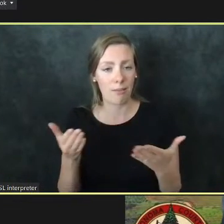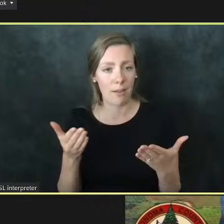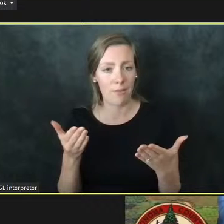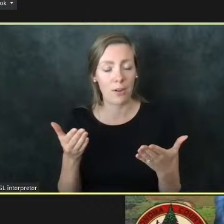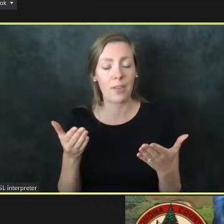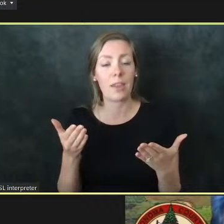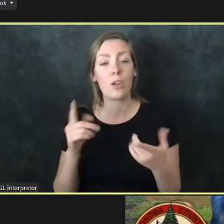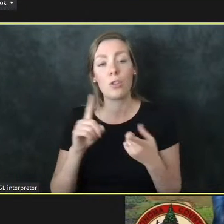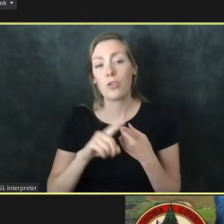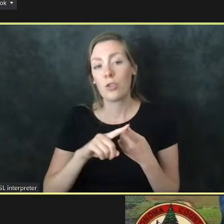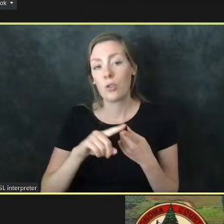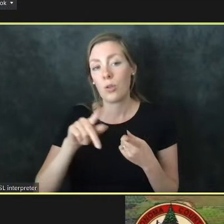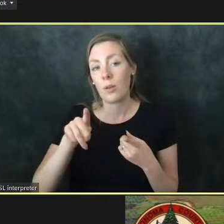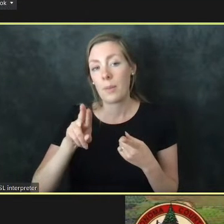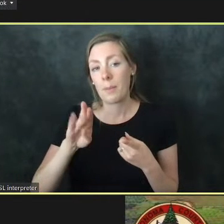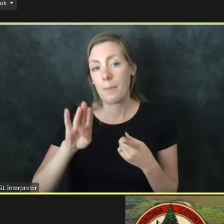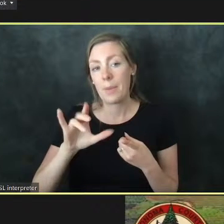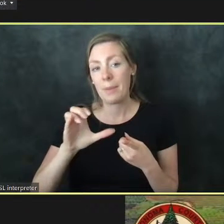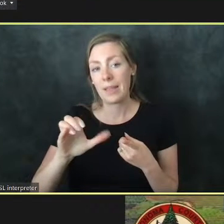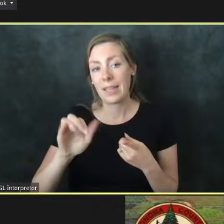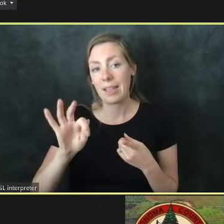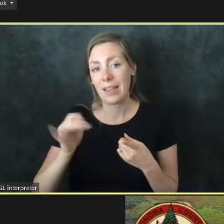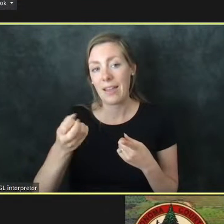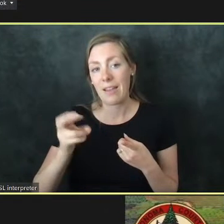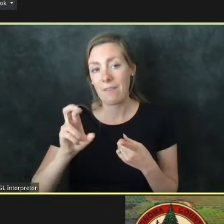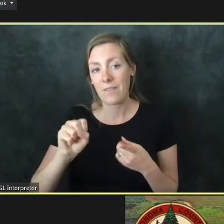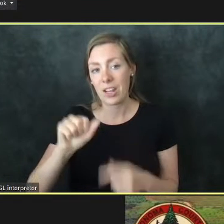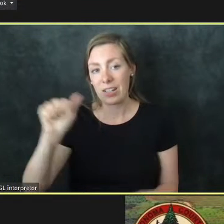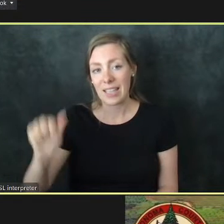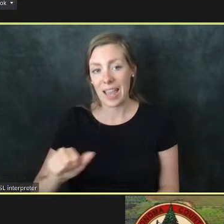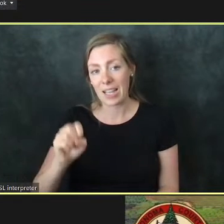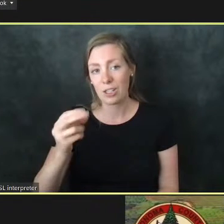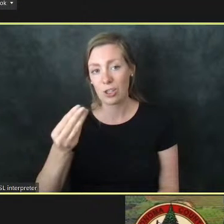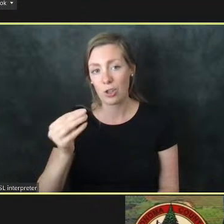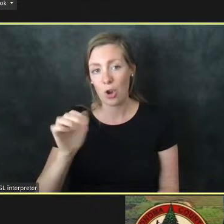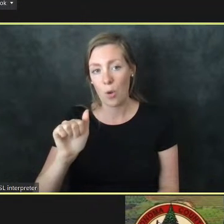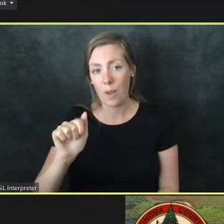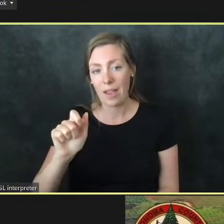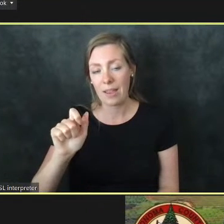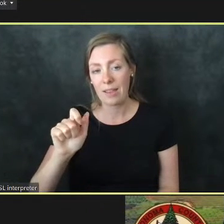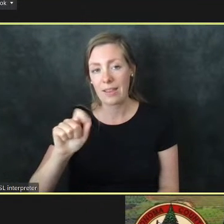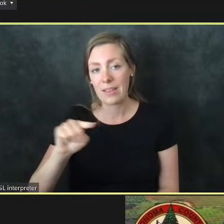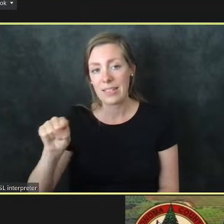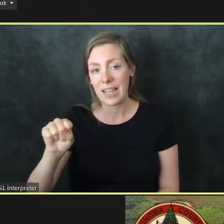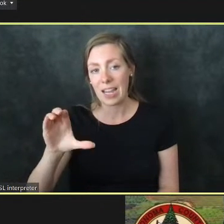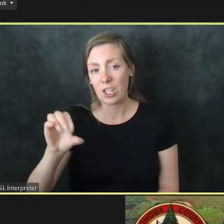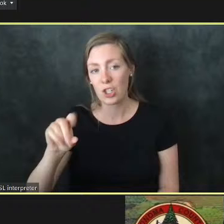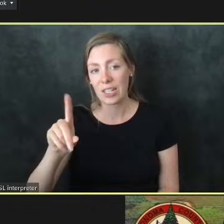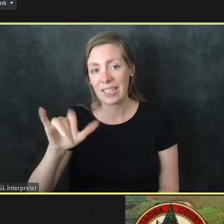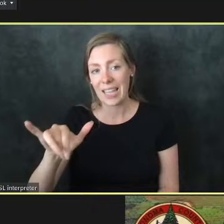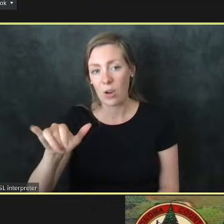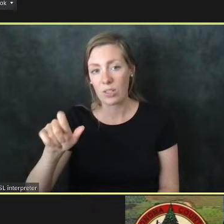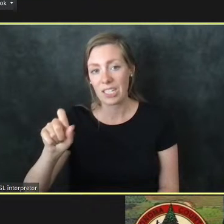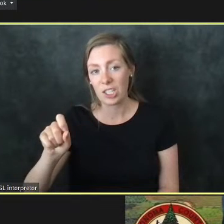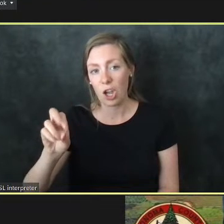correo electrónico a public affairs at sonoma